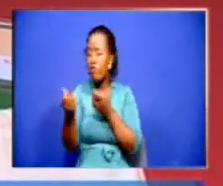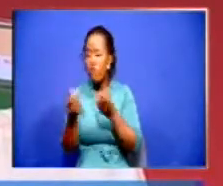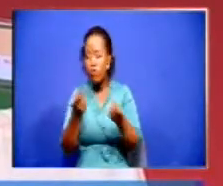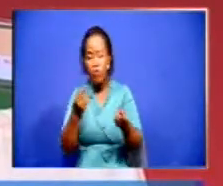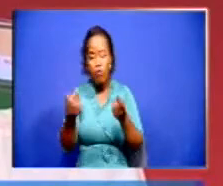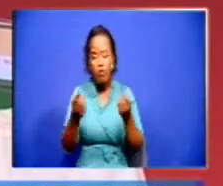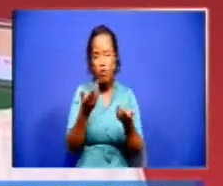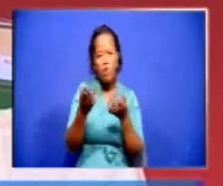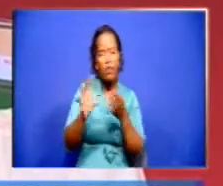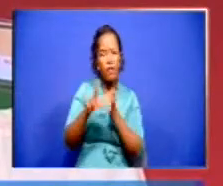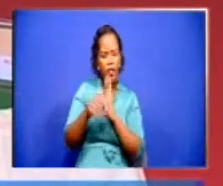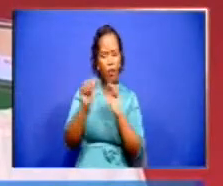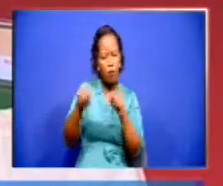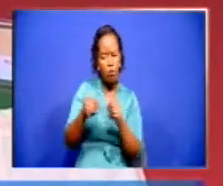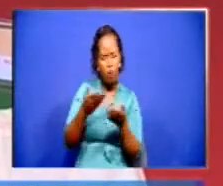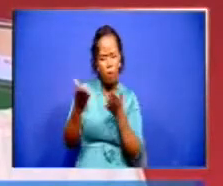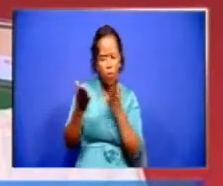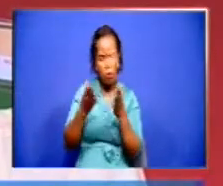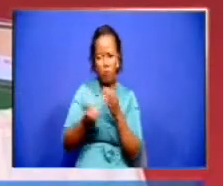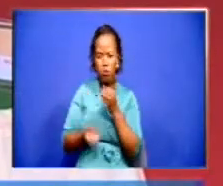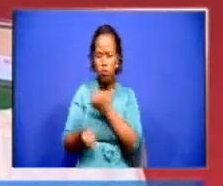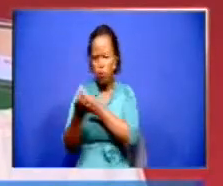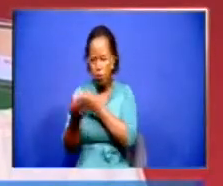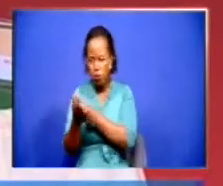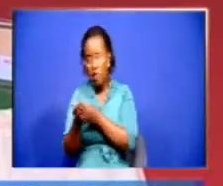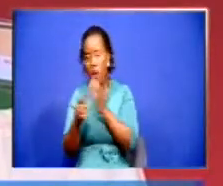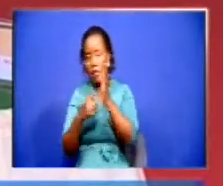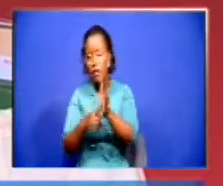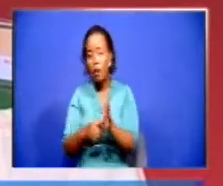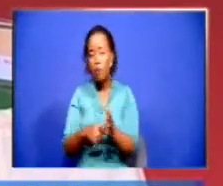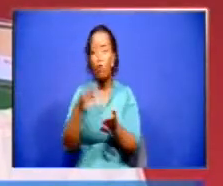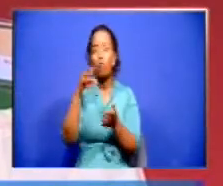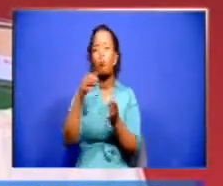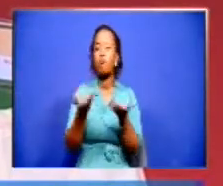to debate, like the position of the Constitution,